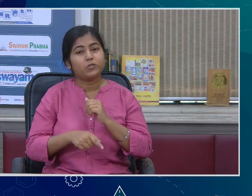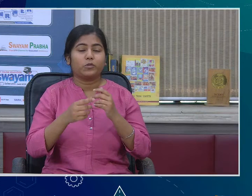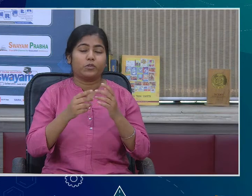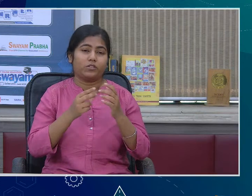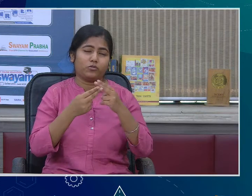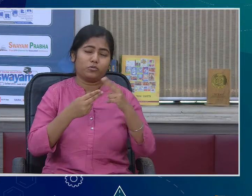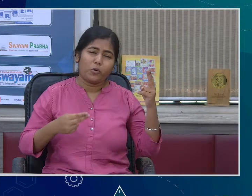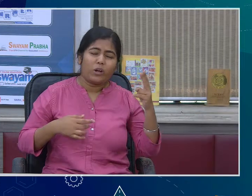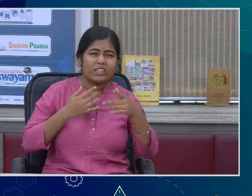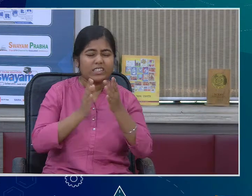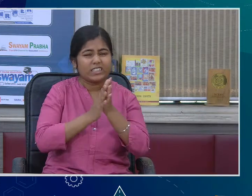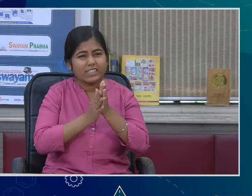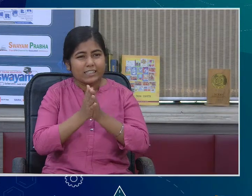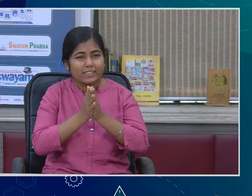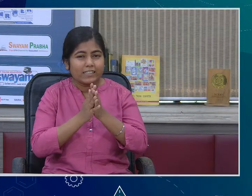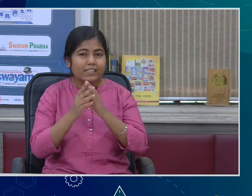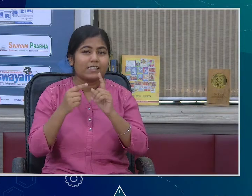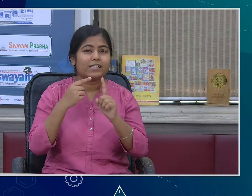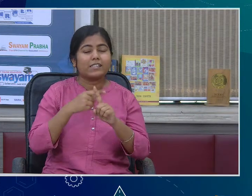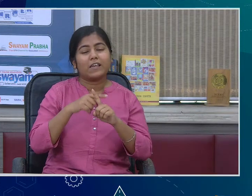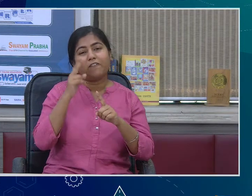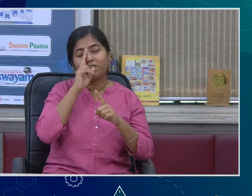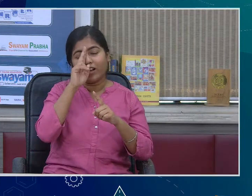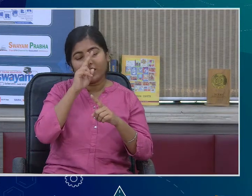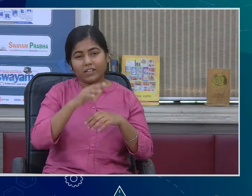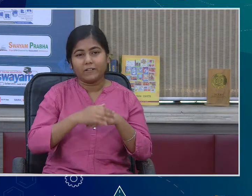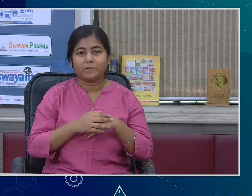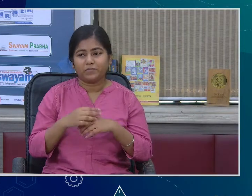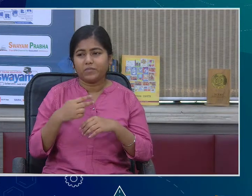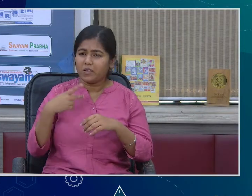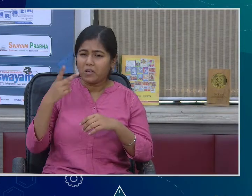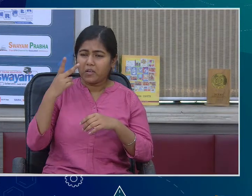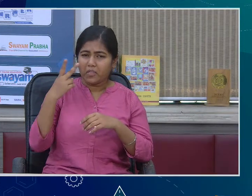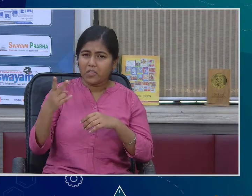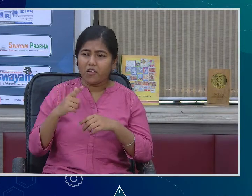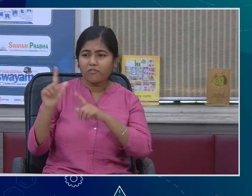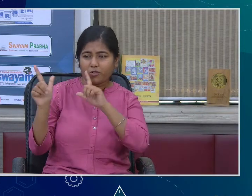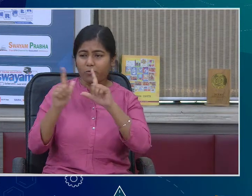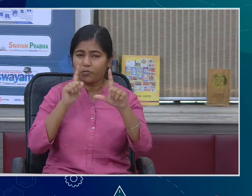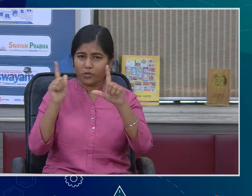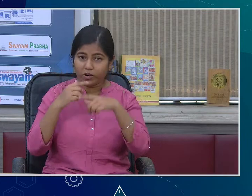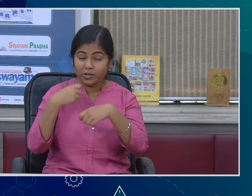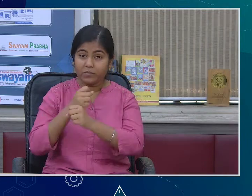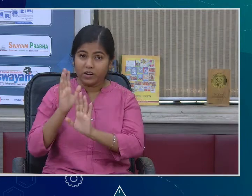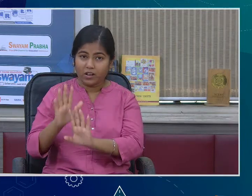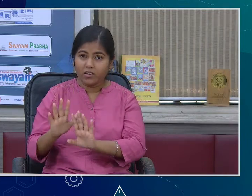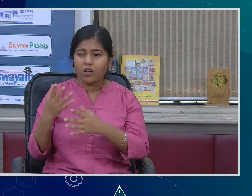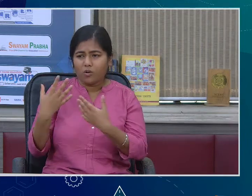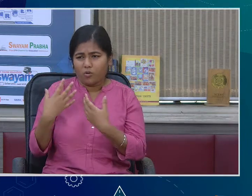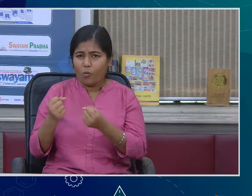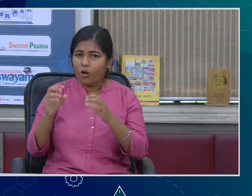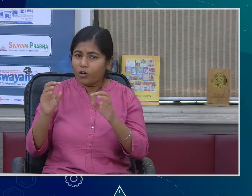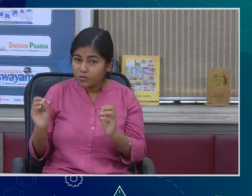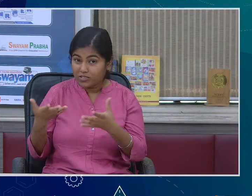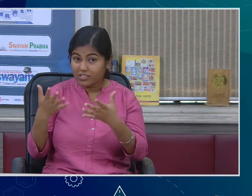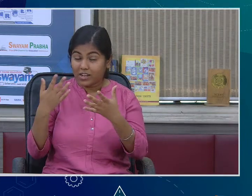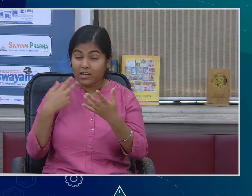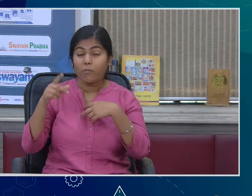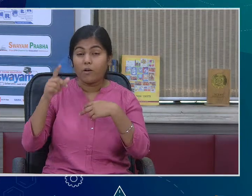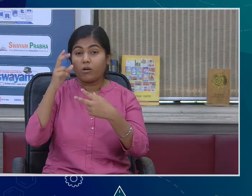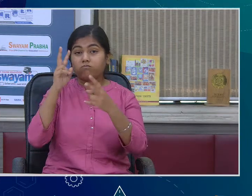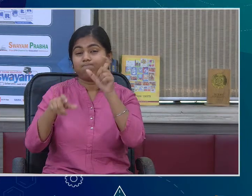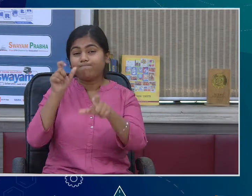story. Okay. So, ma'am, I can see that you have prepared a presentation. Would you like to begin it and show it to our